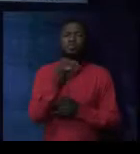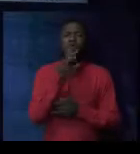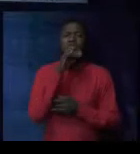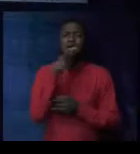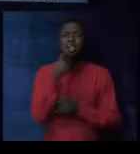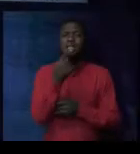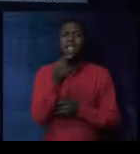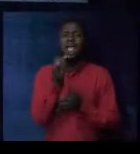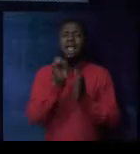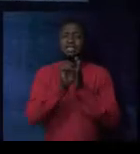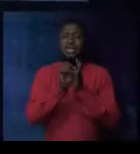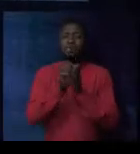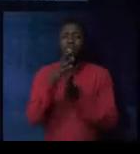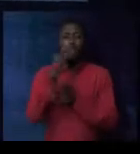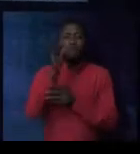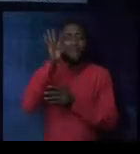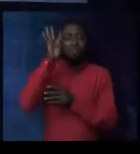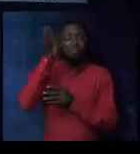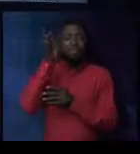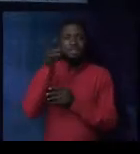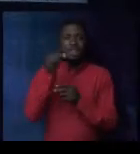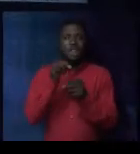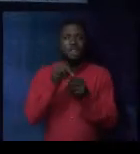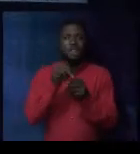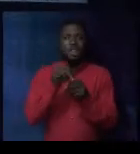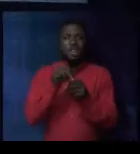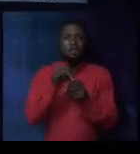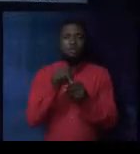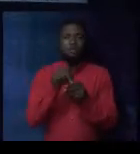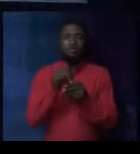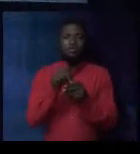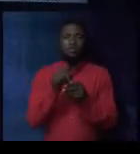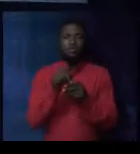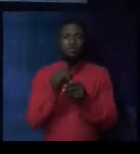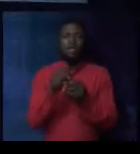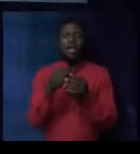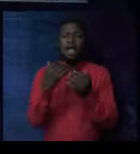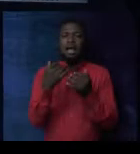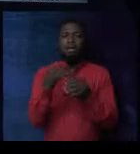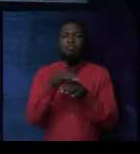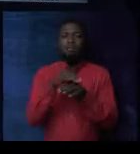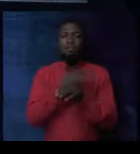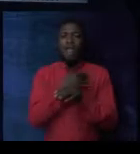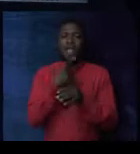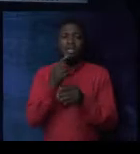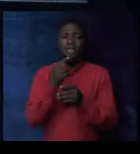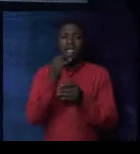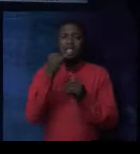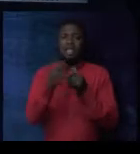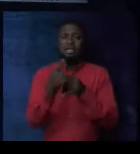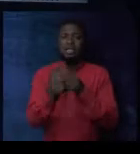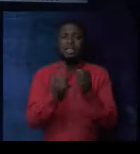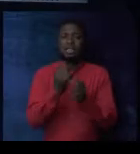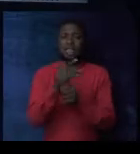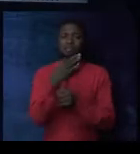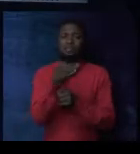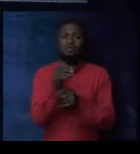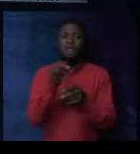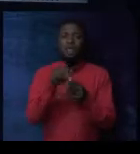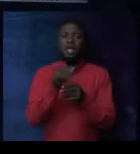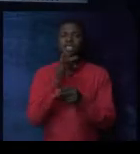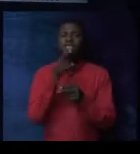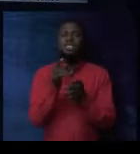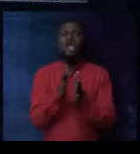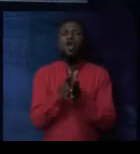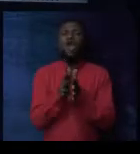Yes, those are examples of abstract nouns. And the last type of noun